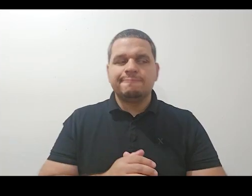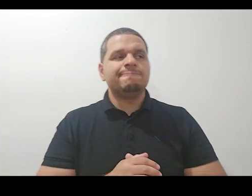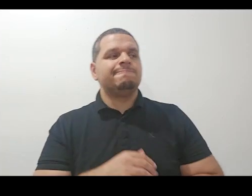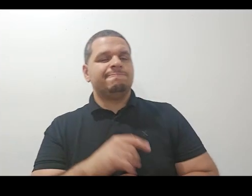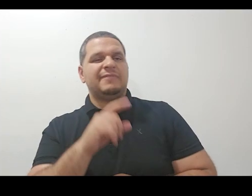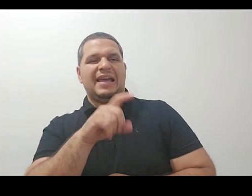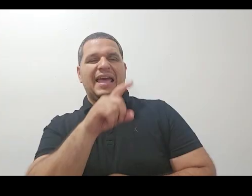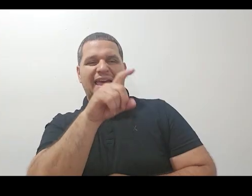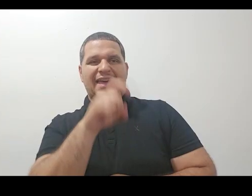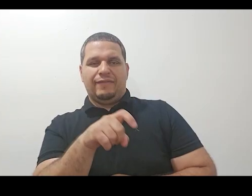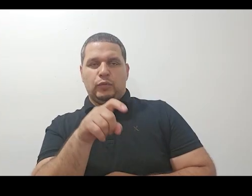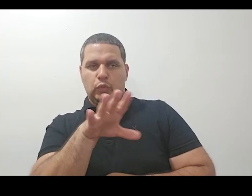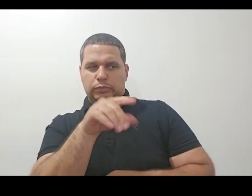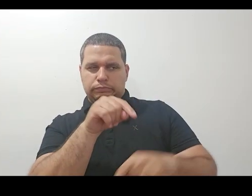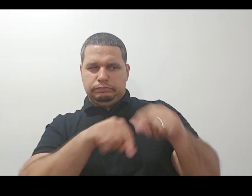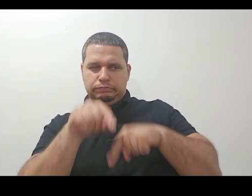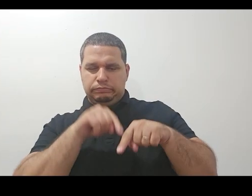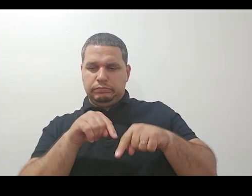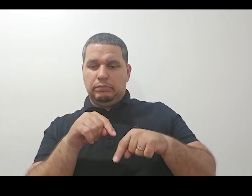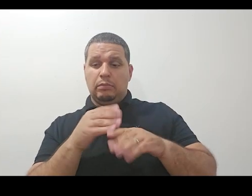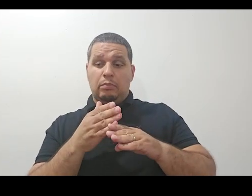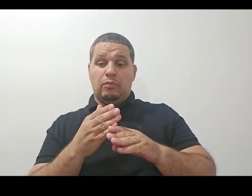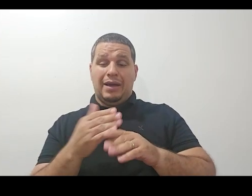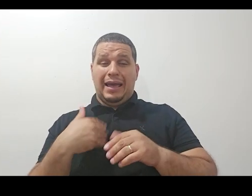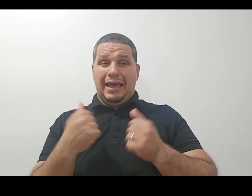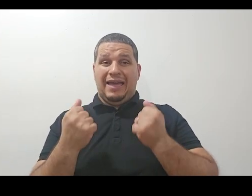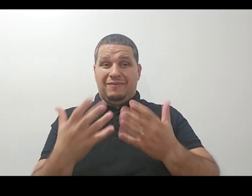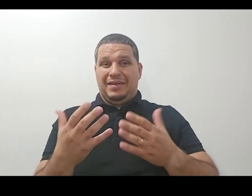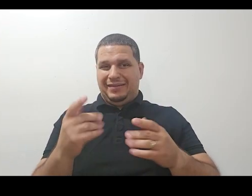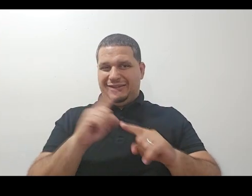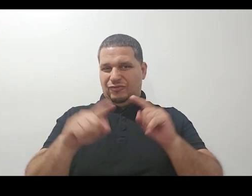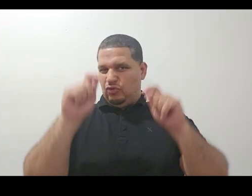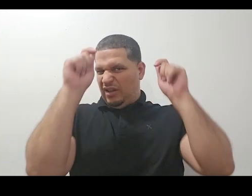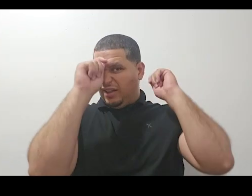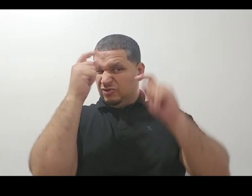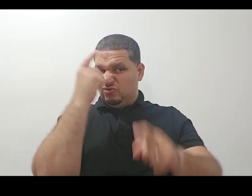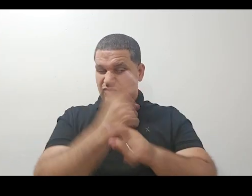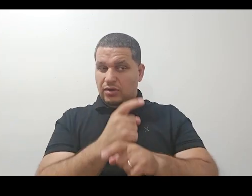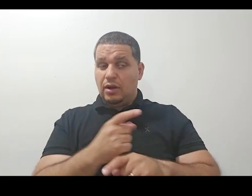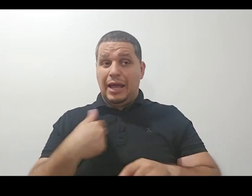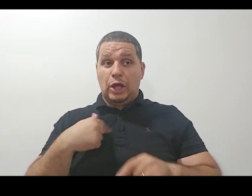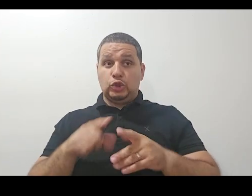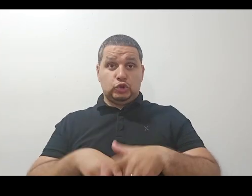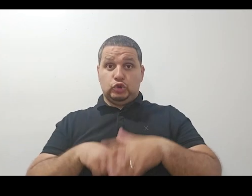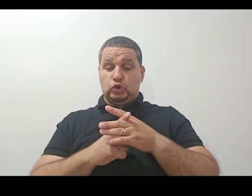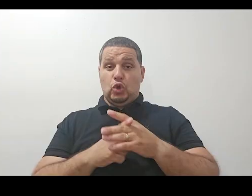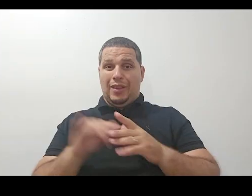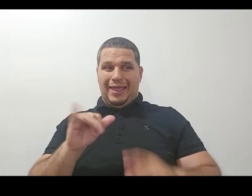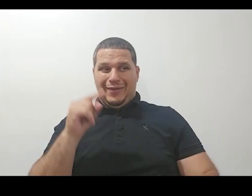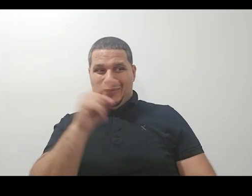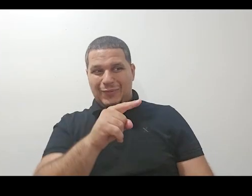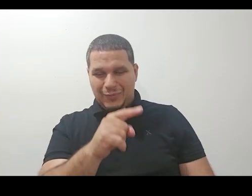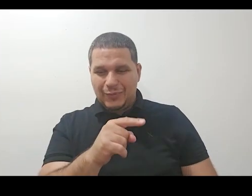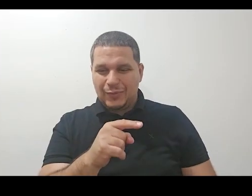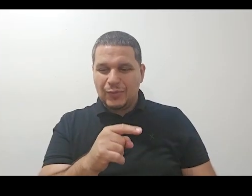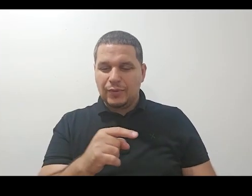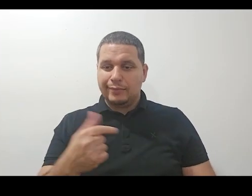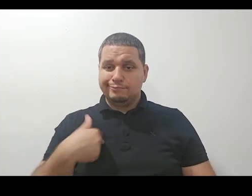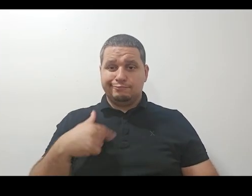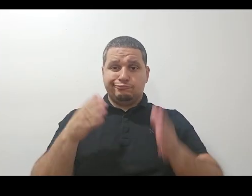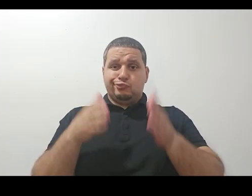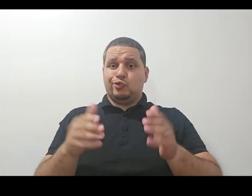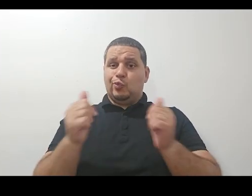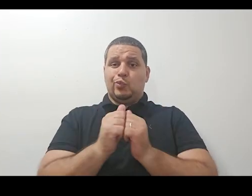have to reel it back just a little bit. So I wear many different hats, right? But I started off, like